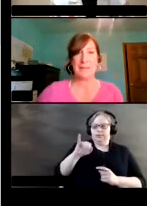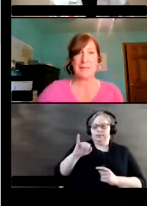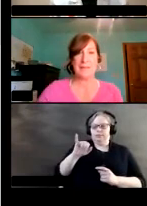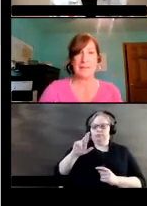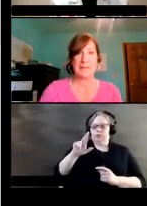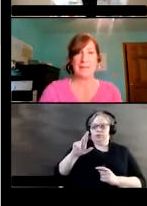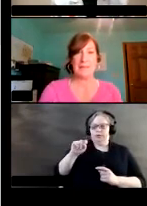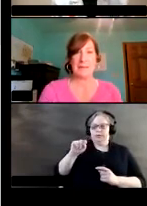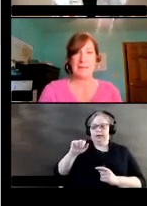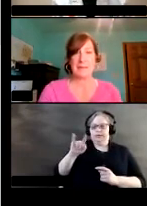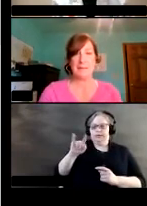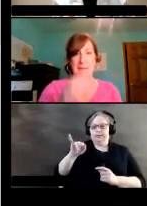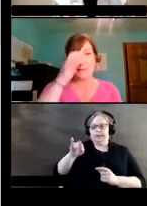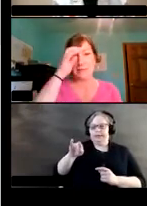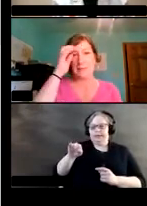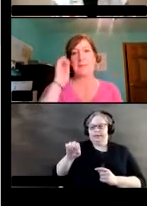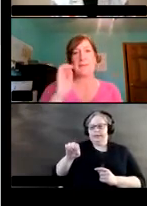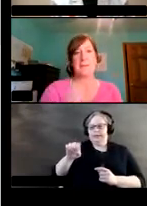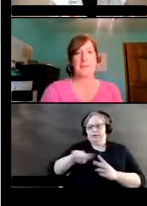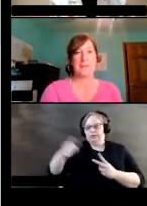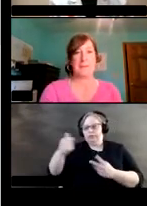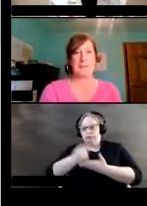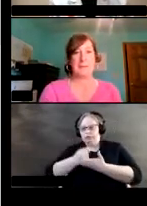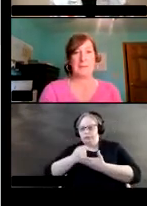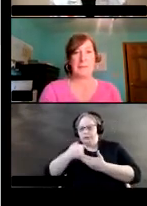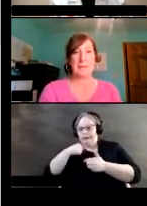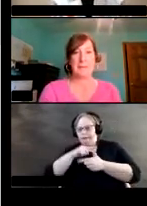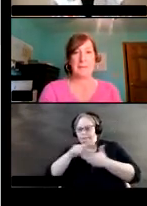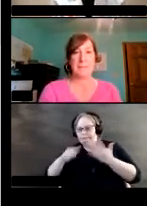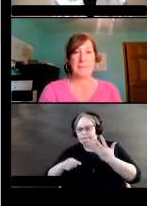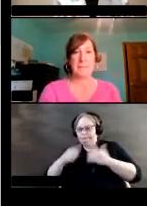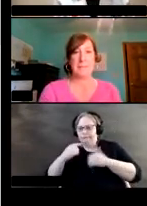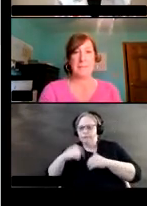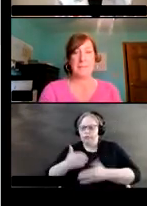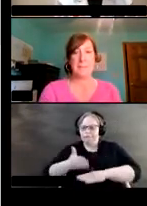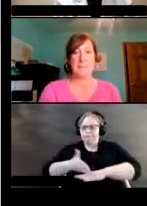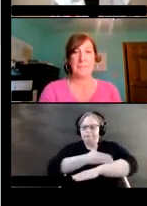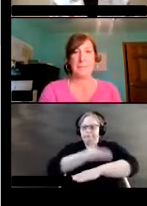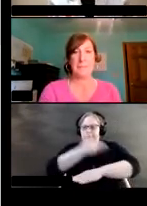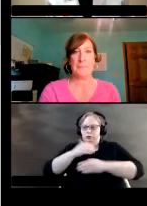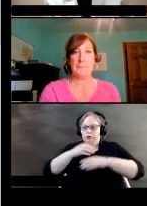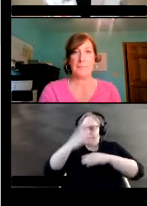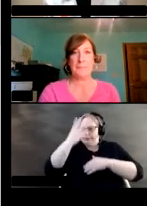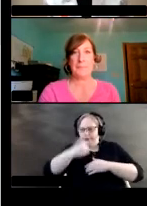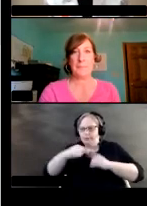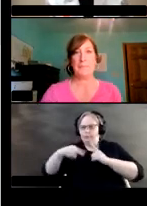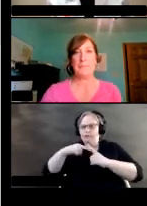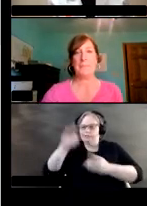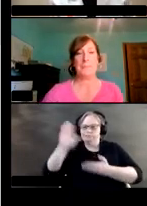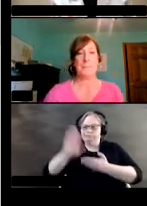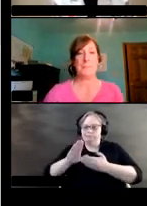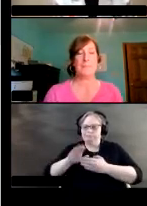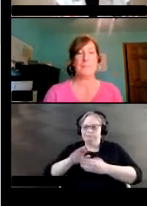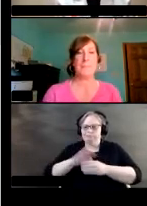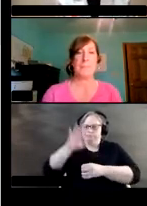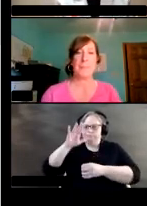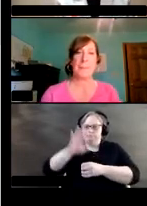mirtazapine, what treatments are there to improve sleep and minimize acting out? So again,